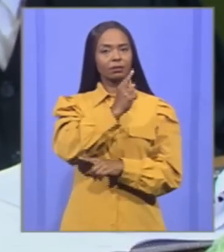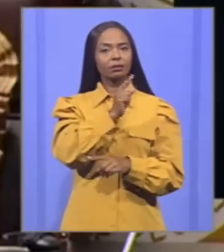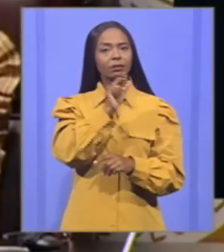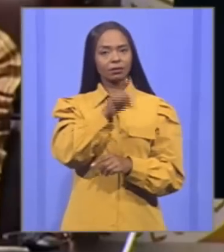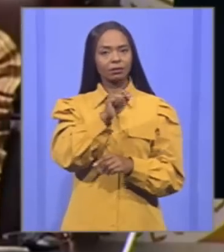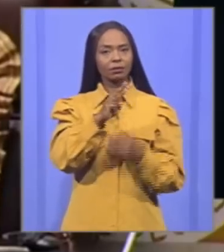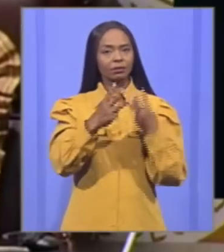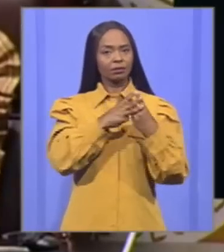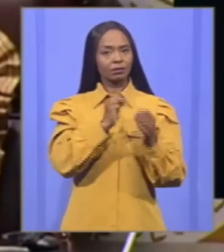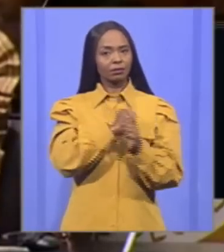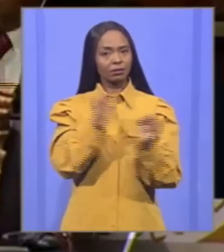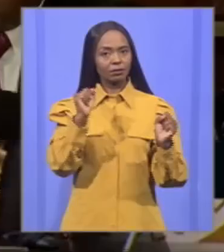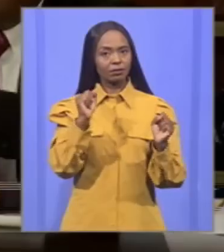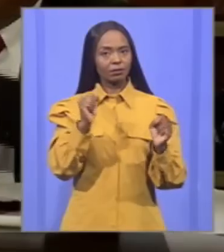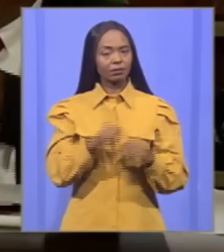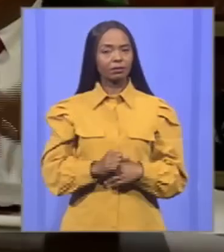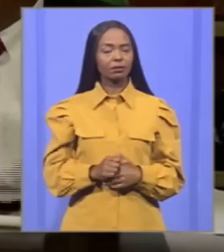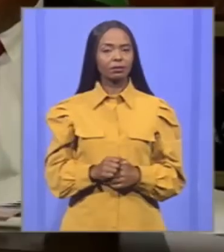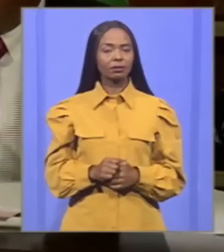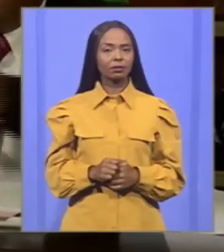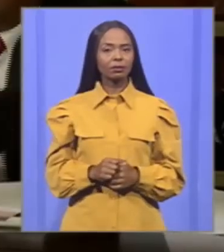tshwarwa.